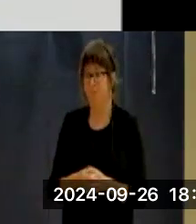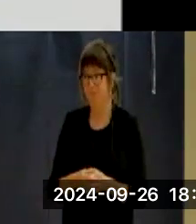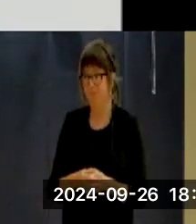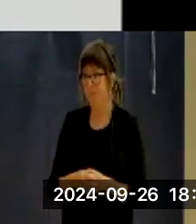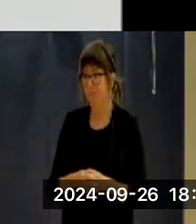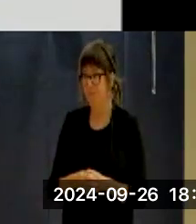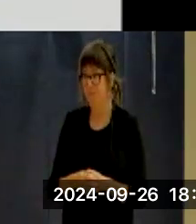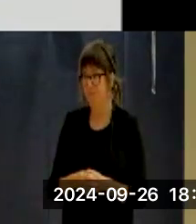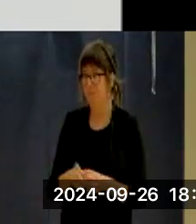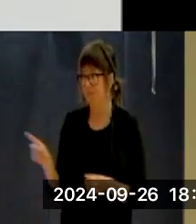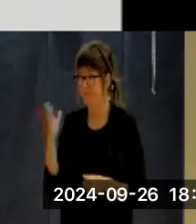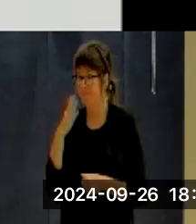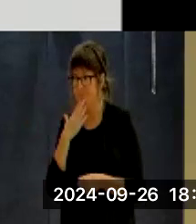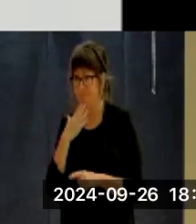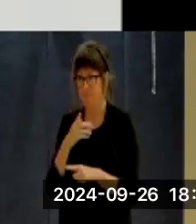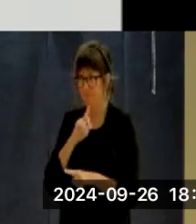Thank you.